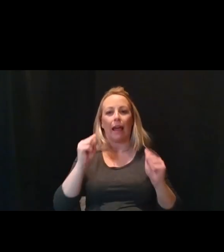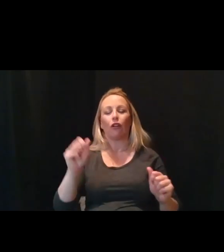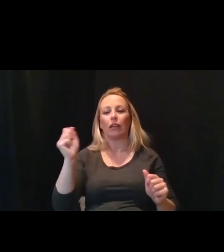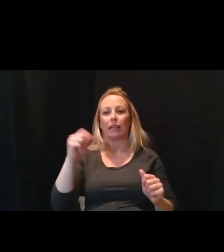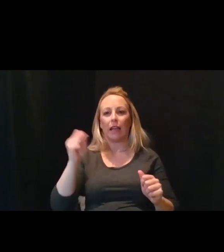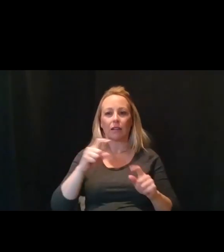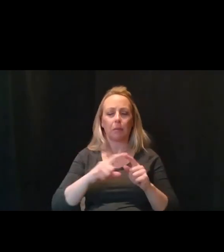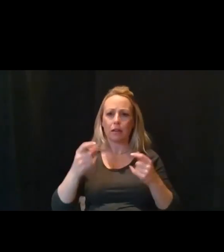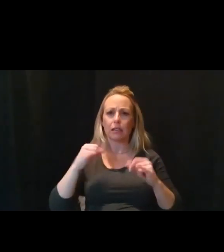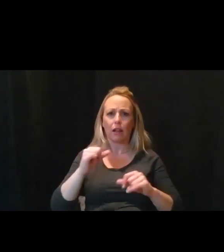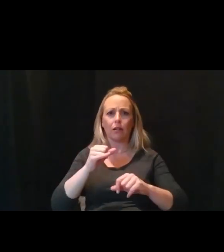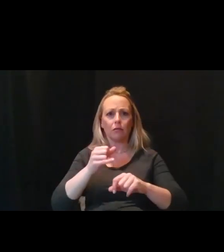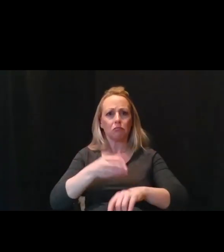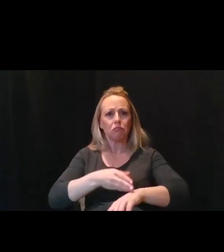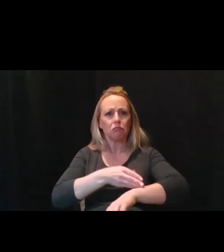progress.